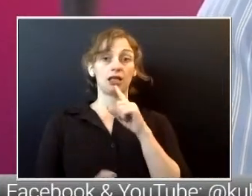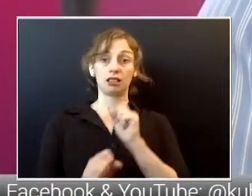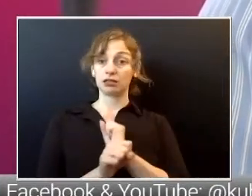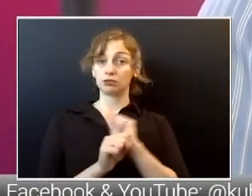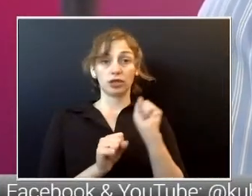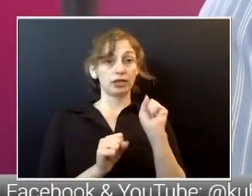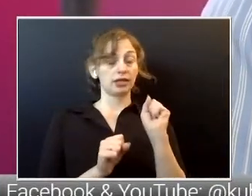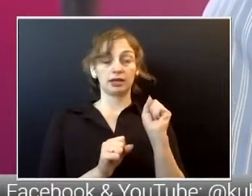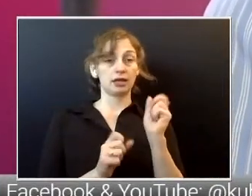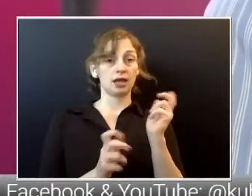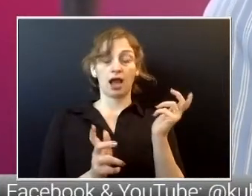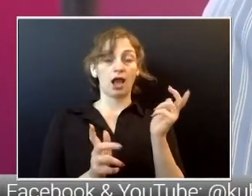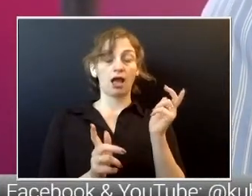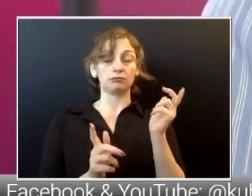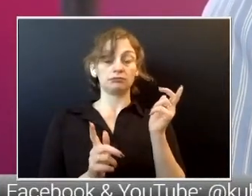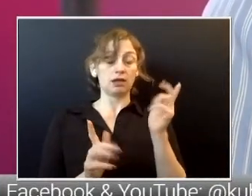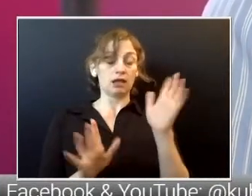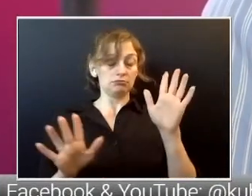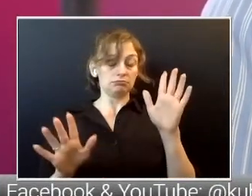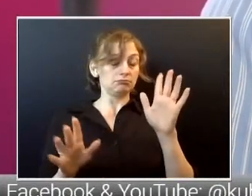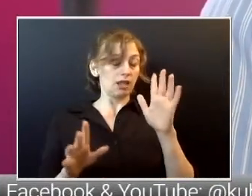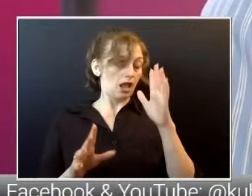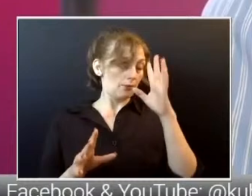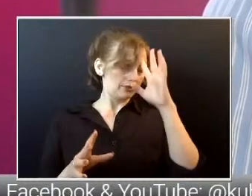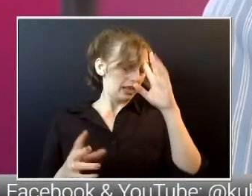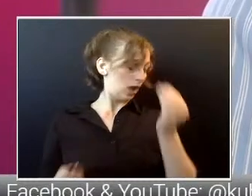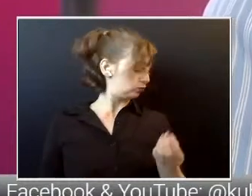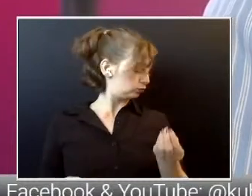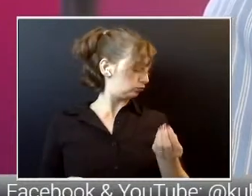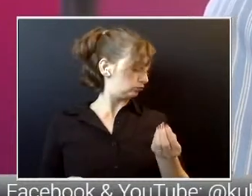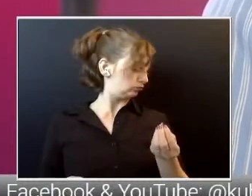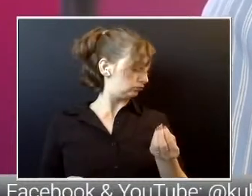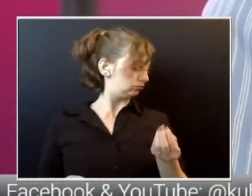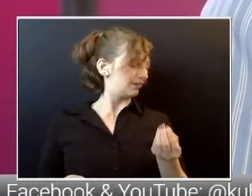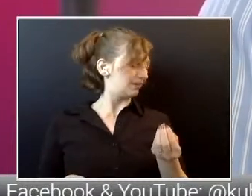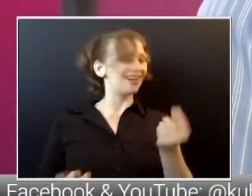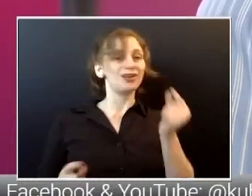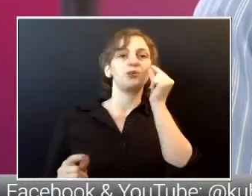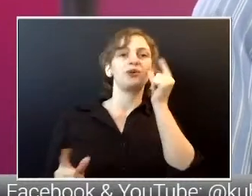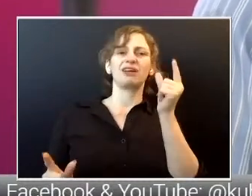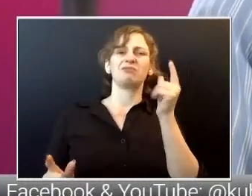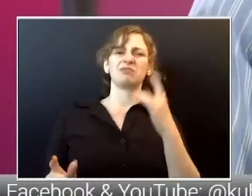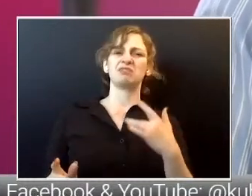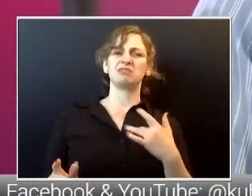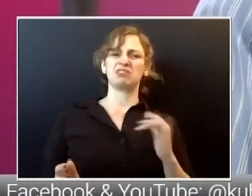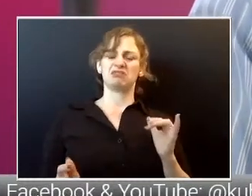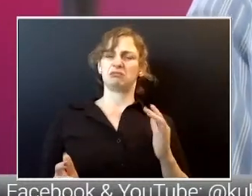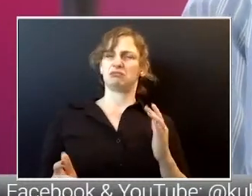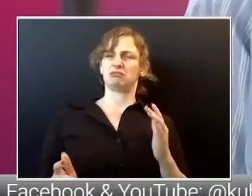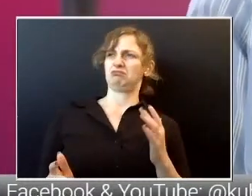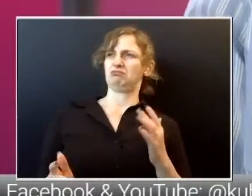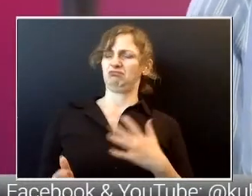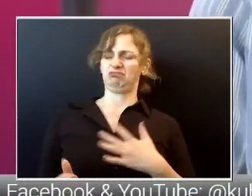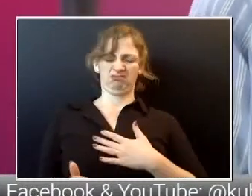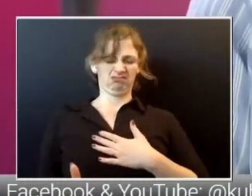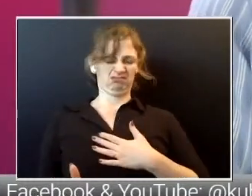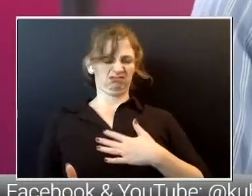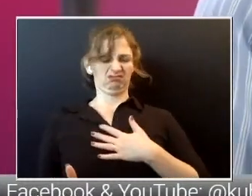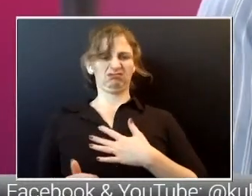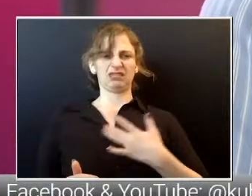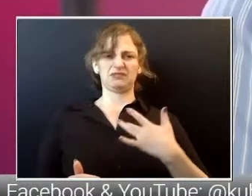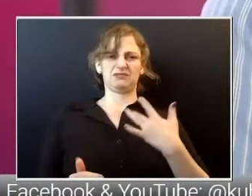was out of it until I wake up, and then you feel like, you wake up and you got your chest feels funny and you hurt.